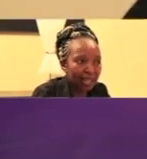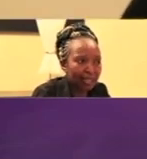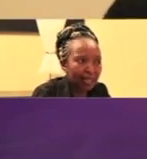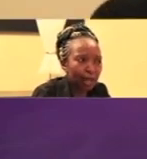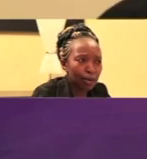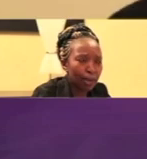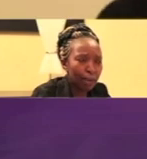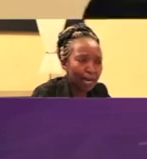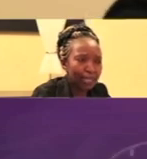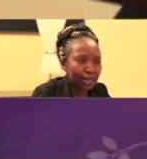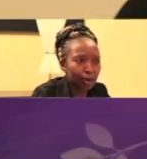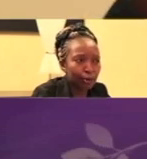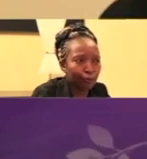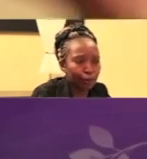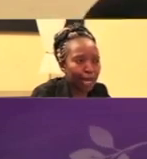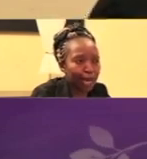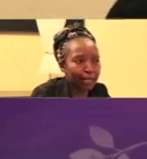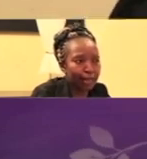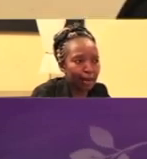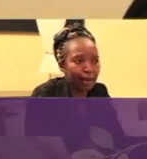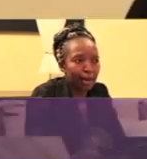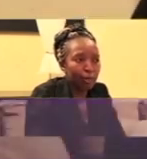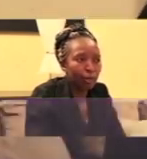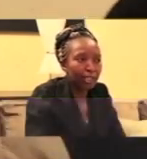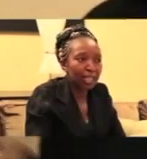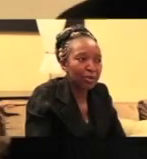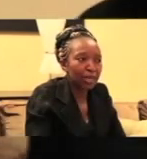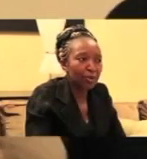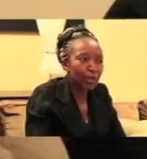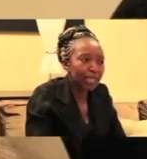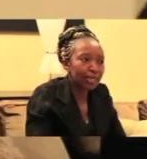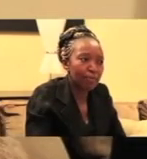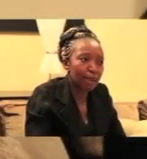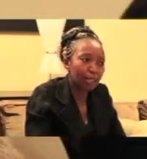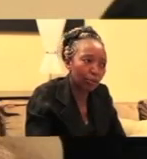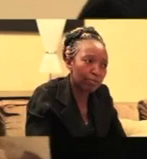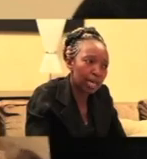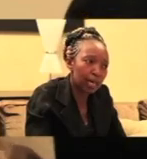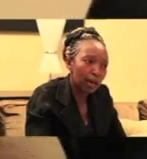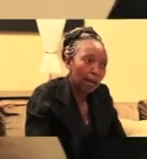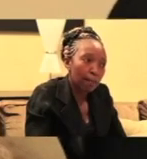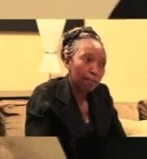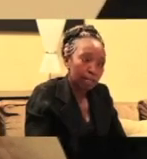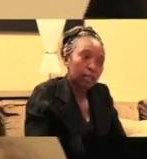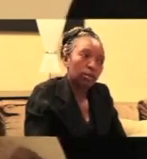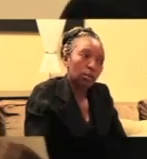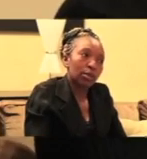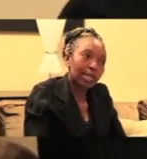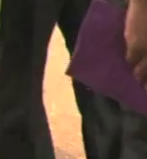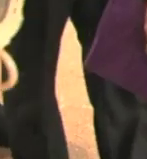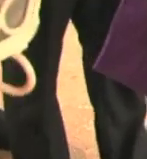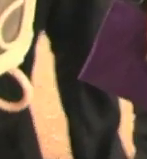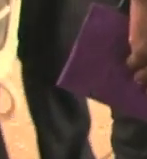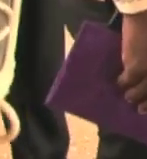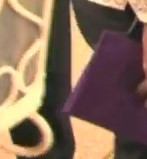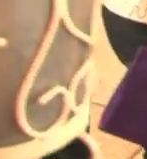see that they are not, my parents, they are not for the idea because they wanted the best of me. But